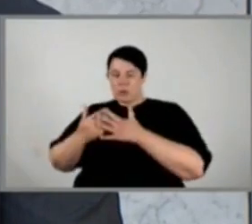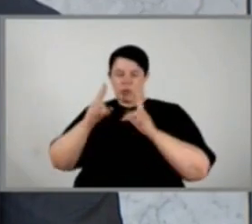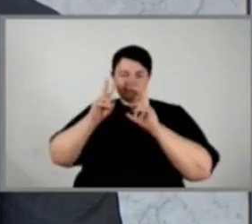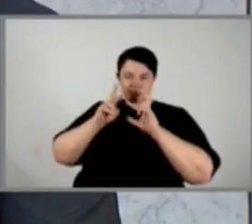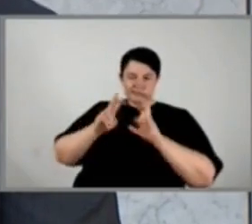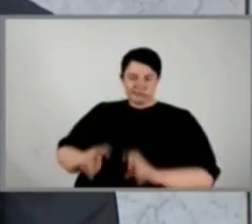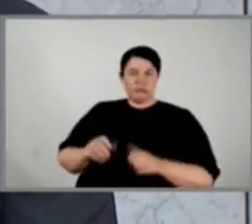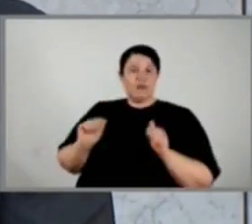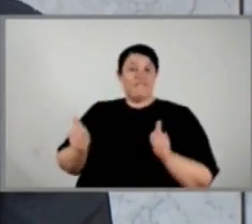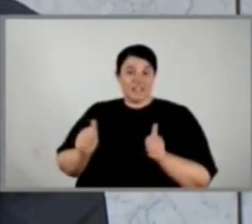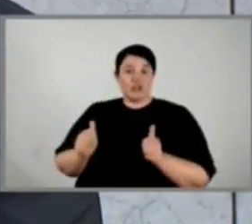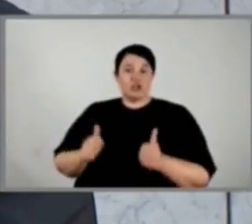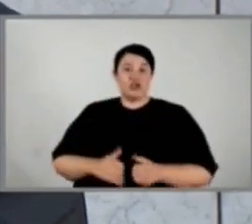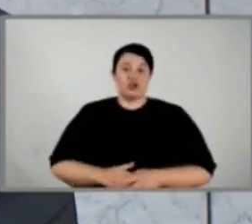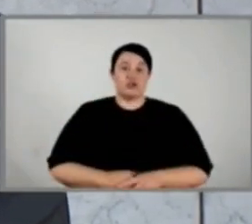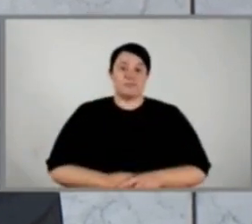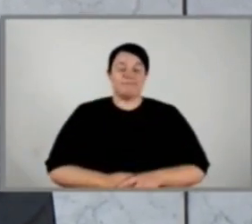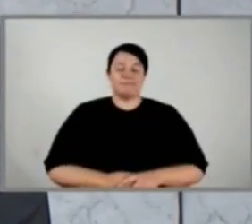followed.